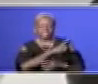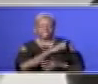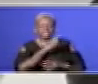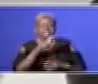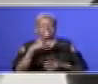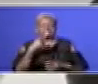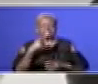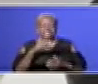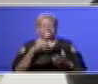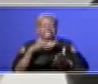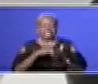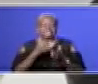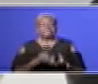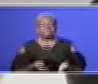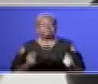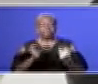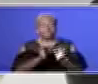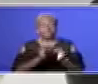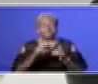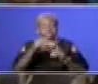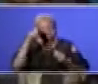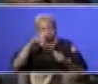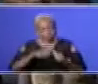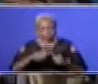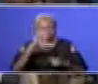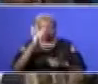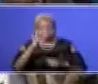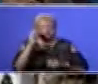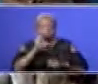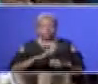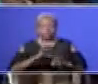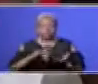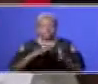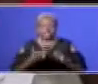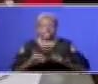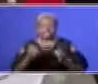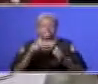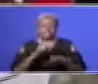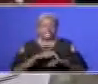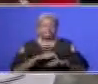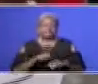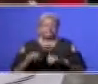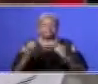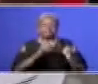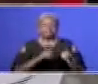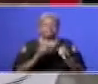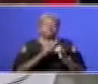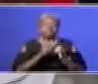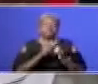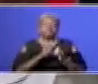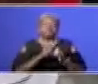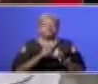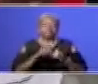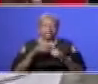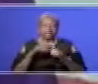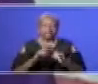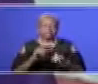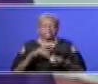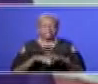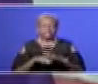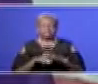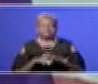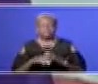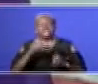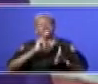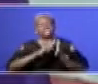died in the Labor Day parade 2 years ago, and says it is time to put more emphasis on those who have forged the way for the labor movement. Just